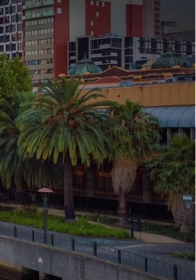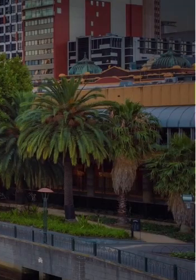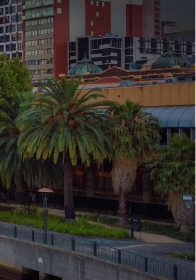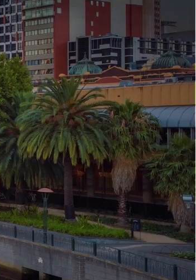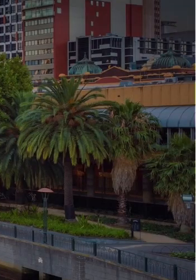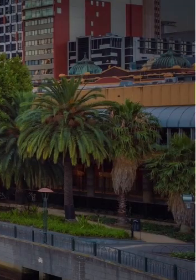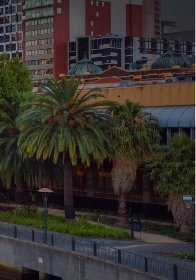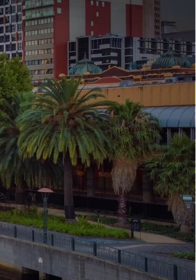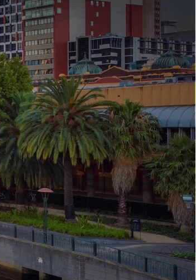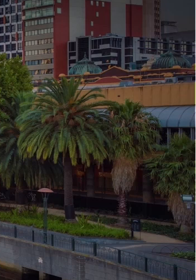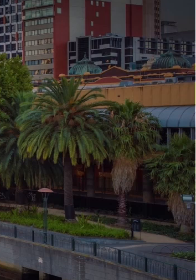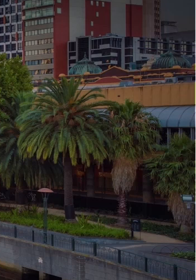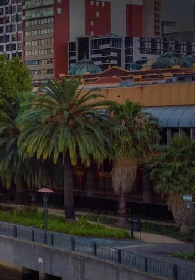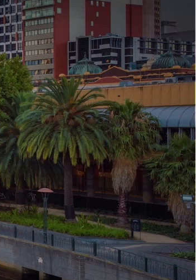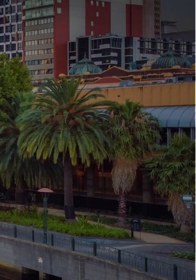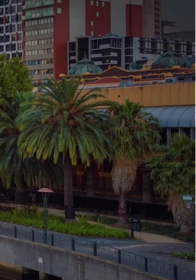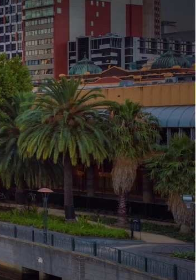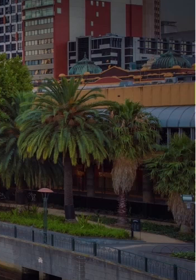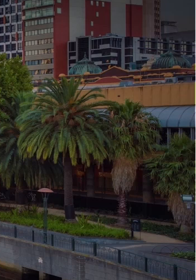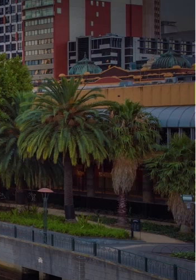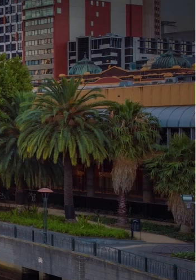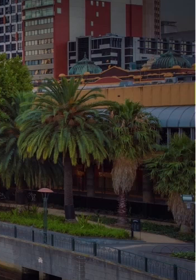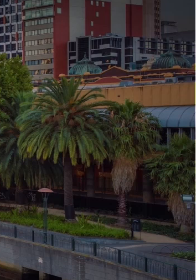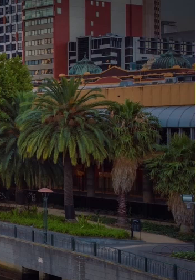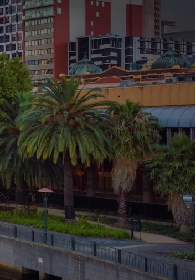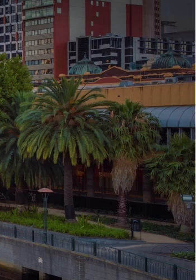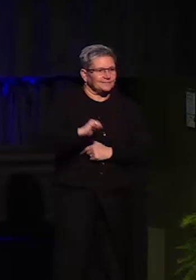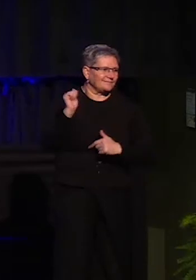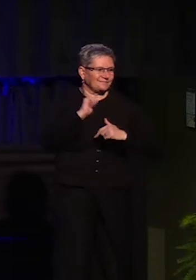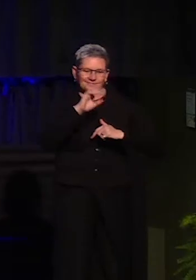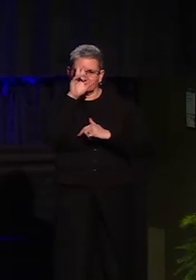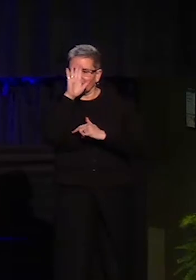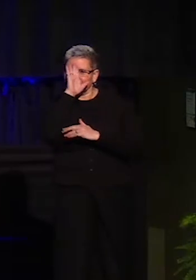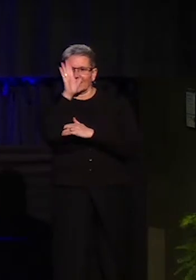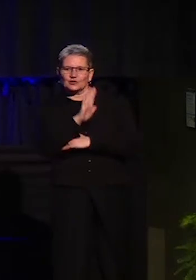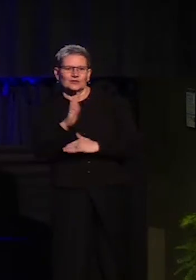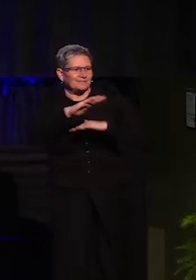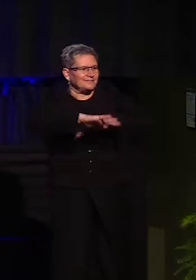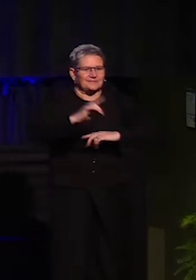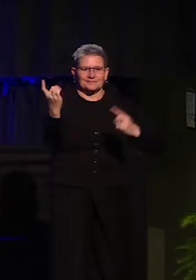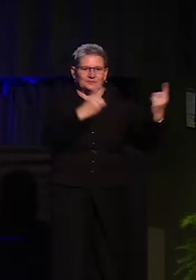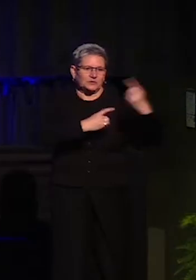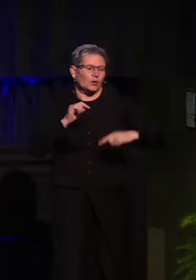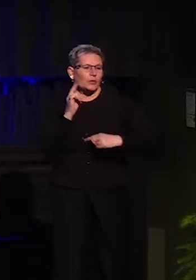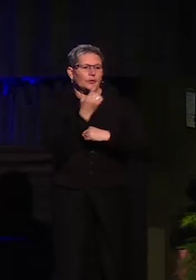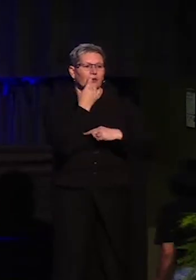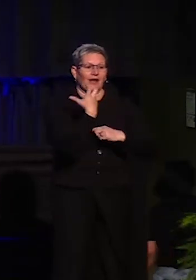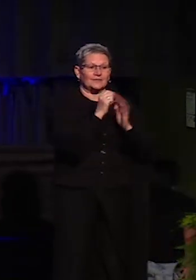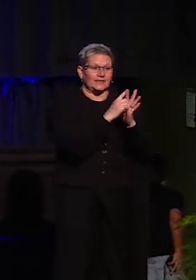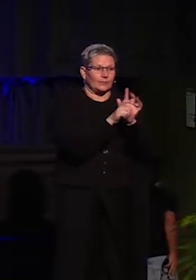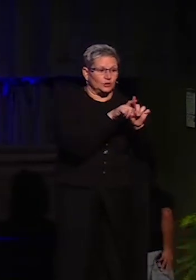present, First Nations people here today from any country, and also First Nations people with disability.